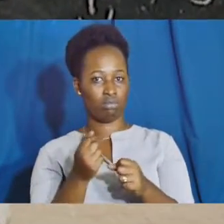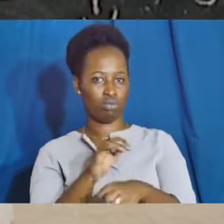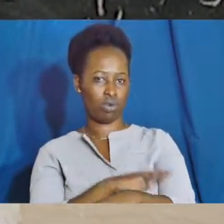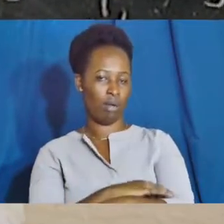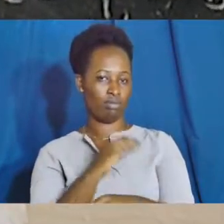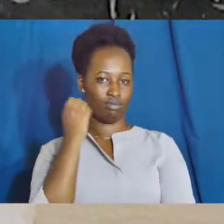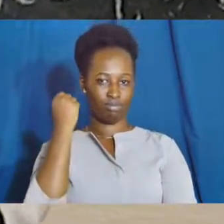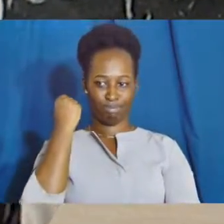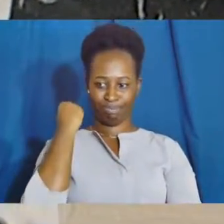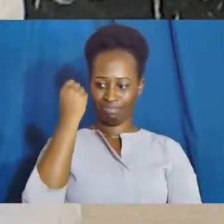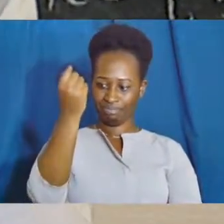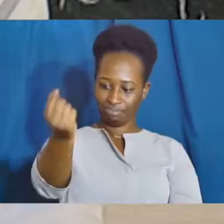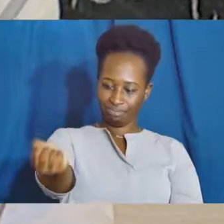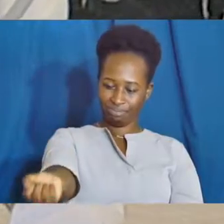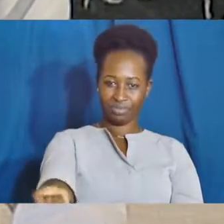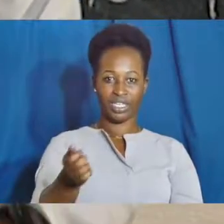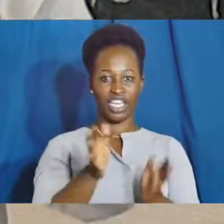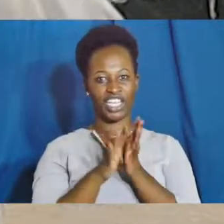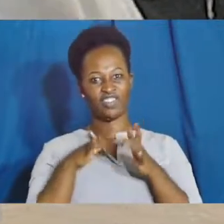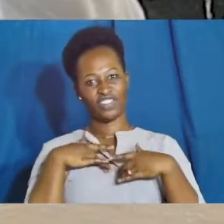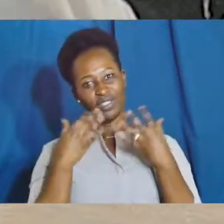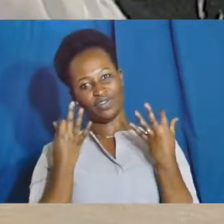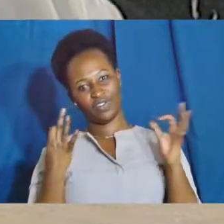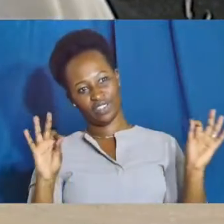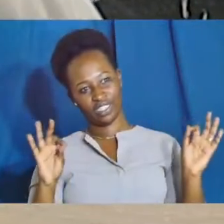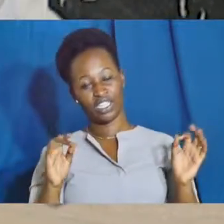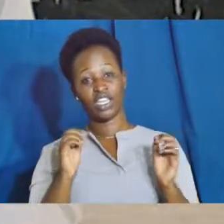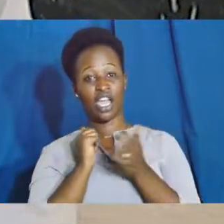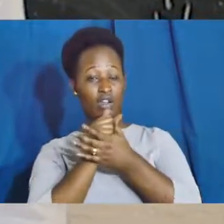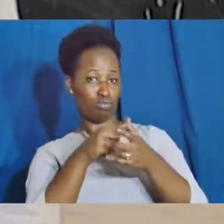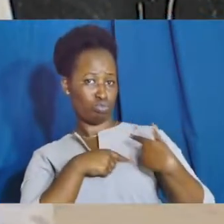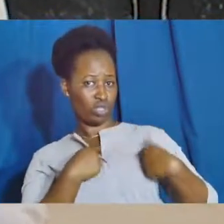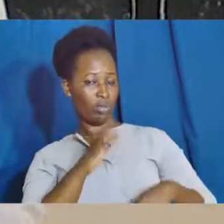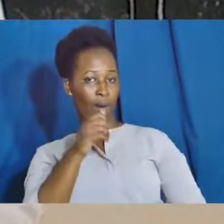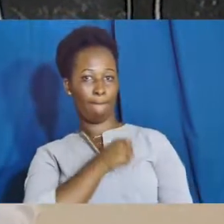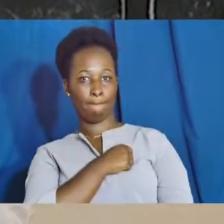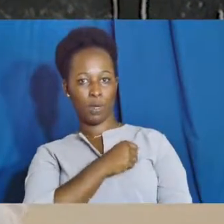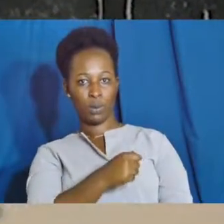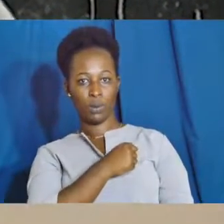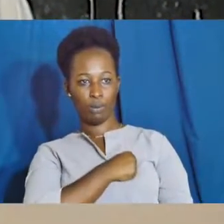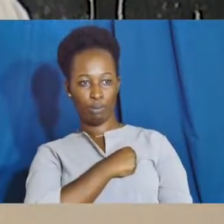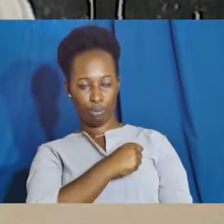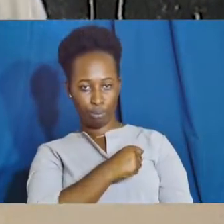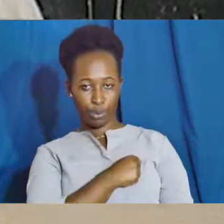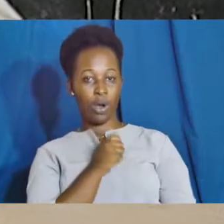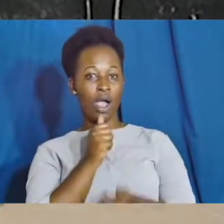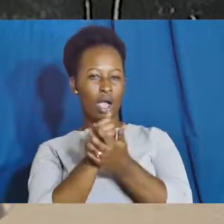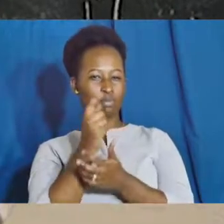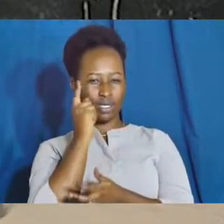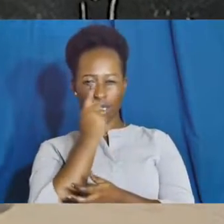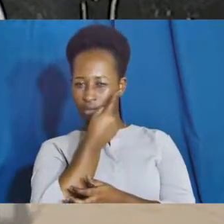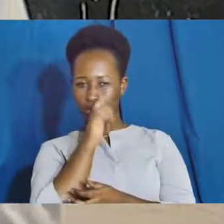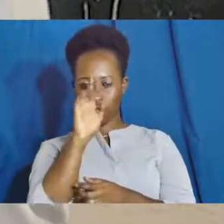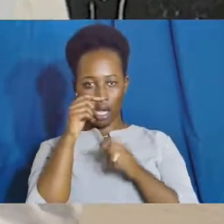relax. It allows your heart to beat. It allows your eyes to open